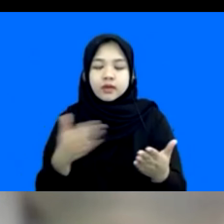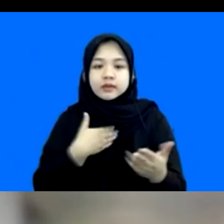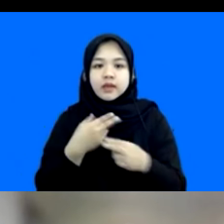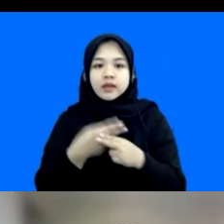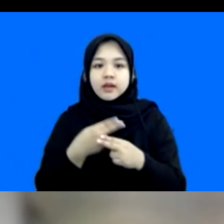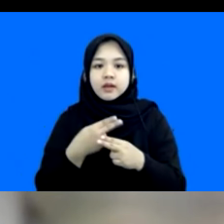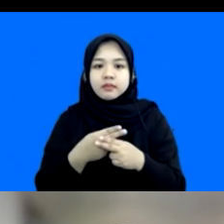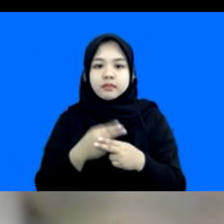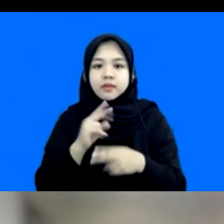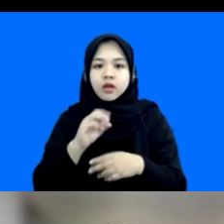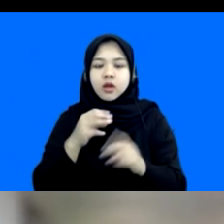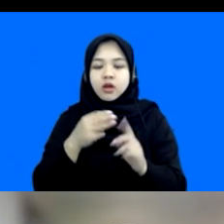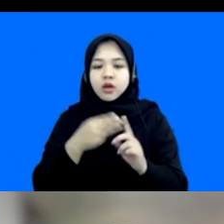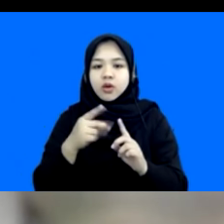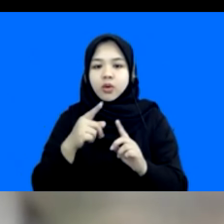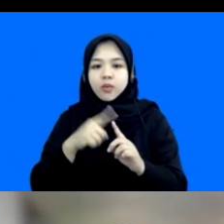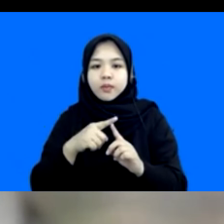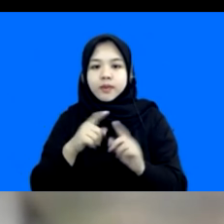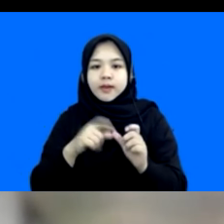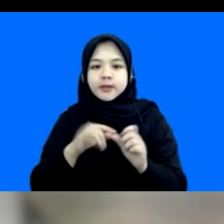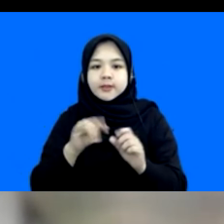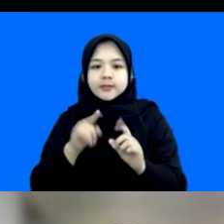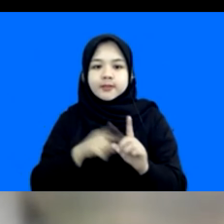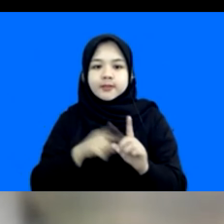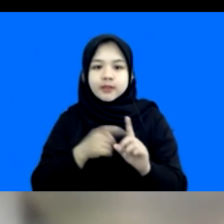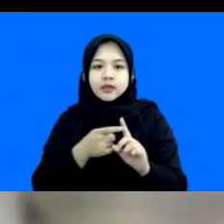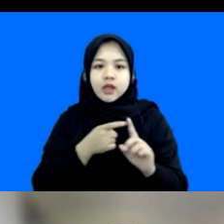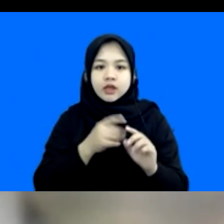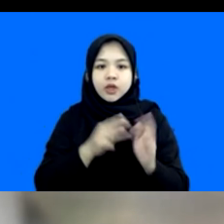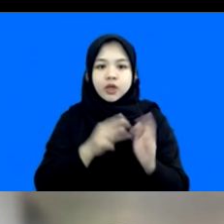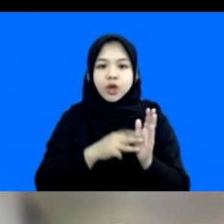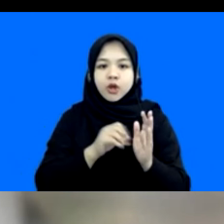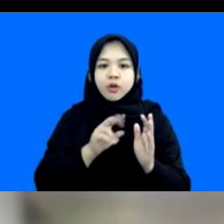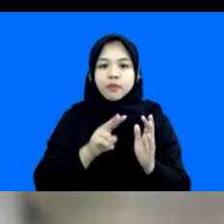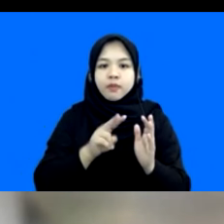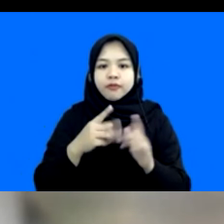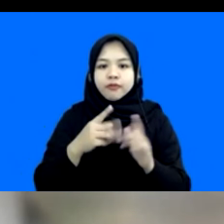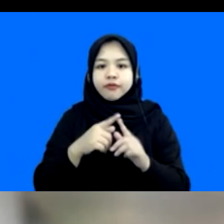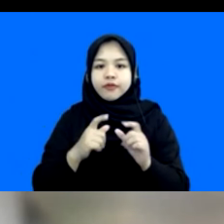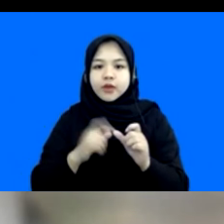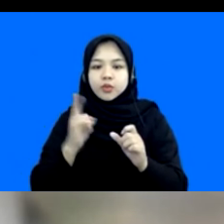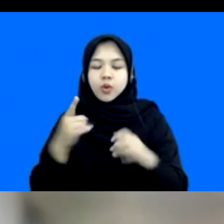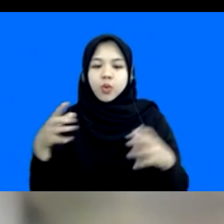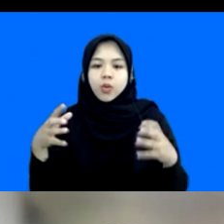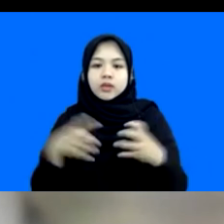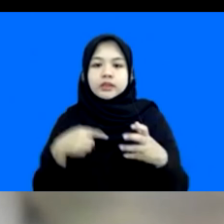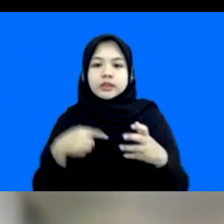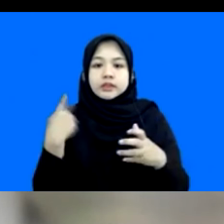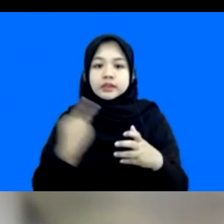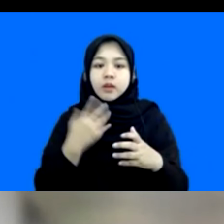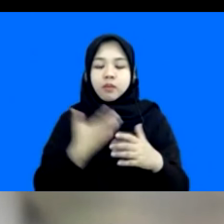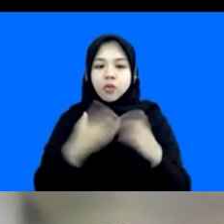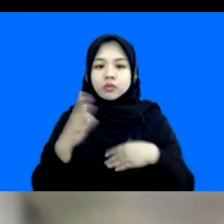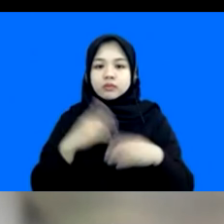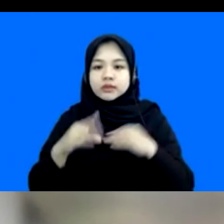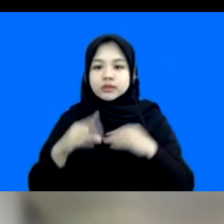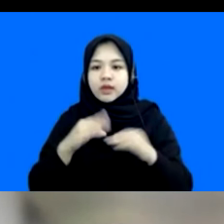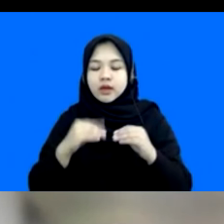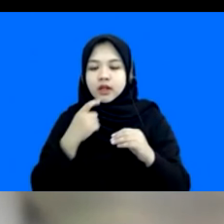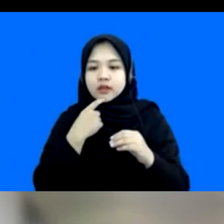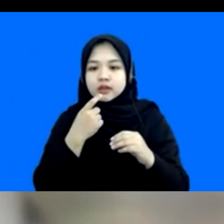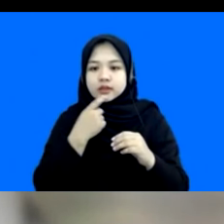And today what we'd like to talk about is how MOVES One has been able to use